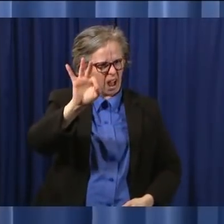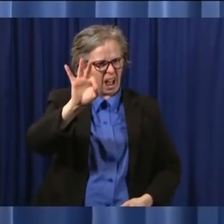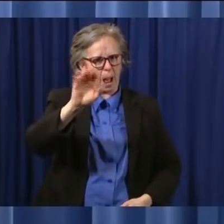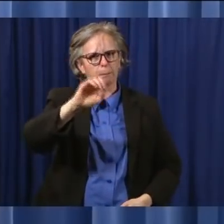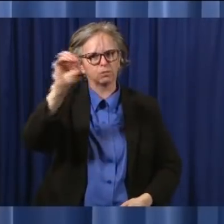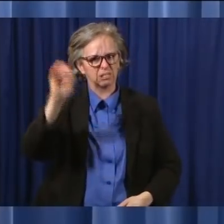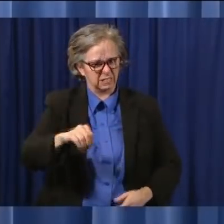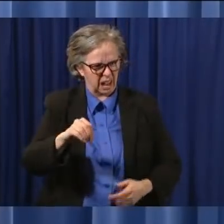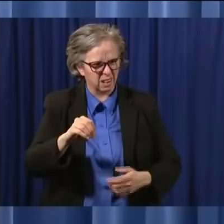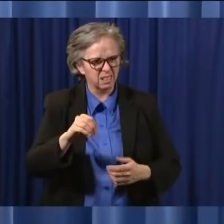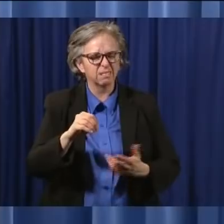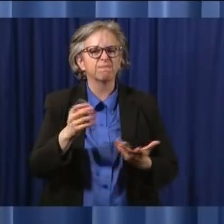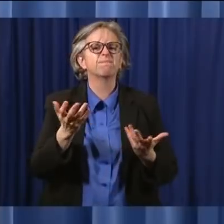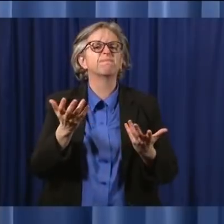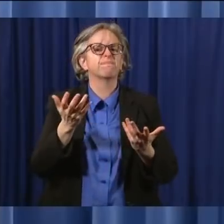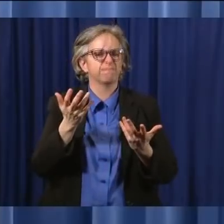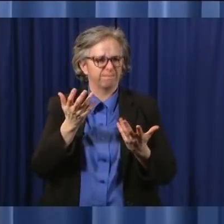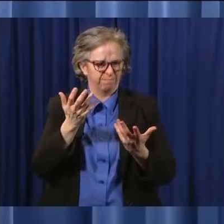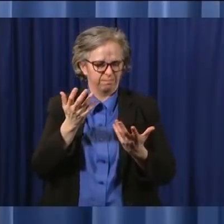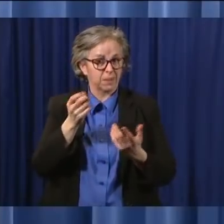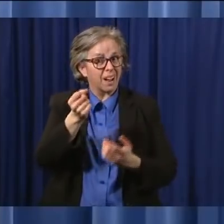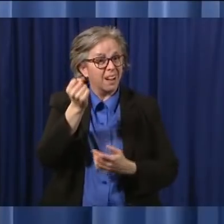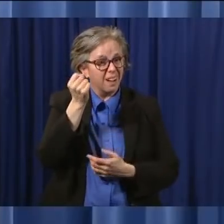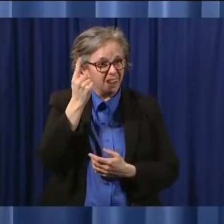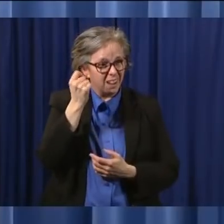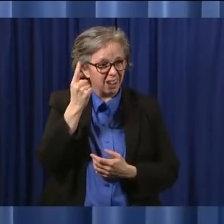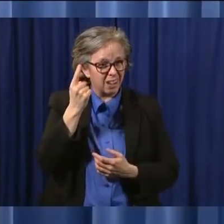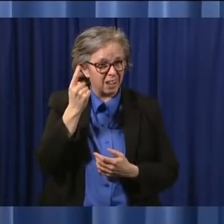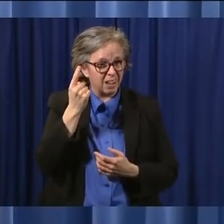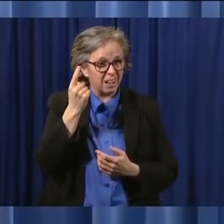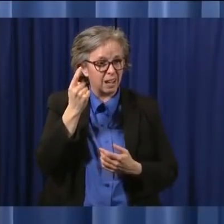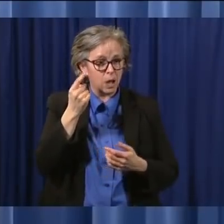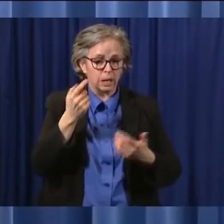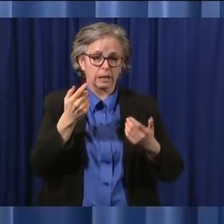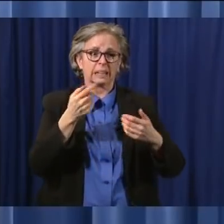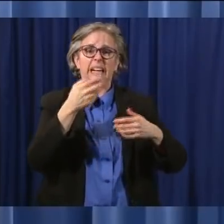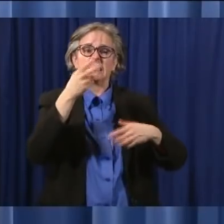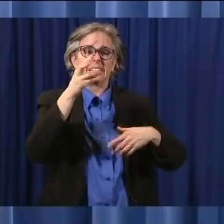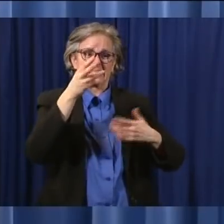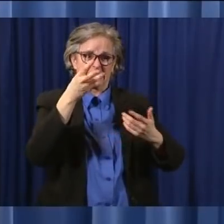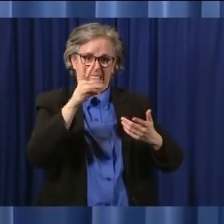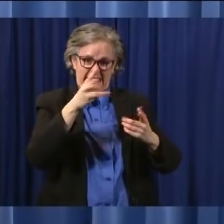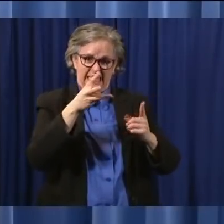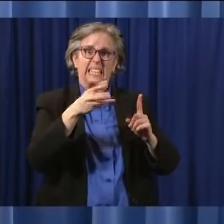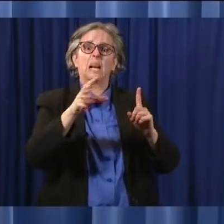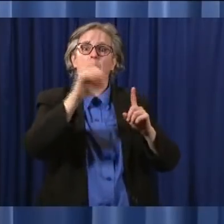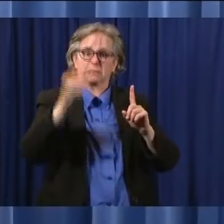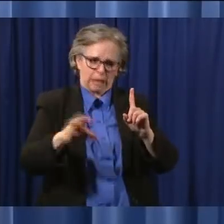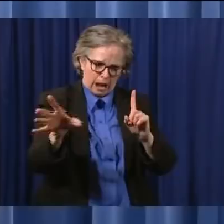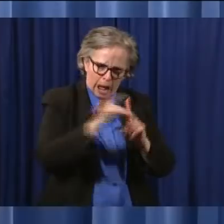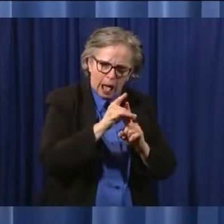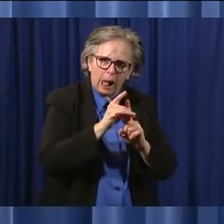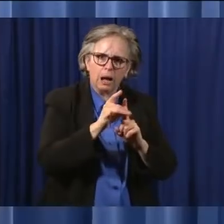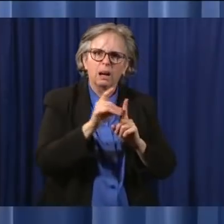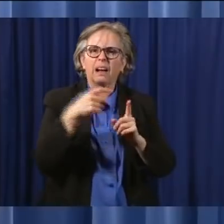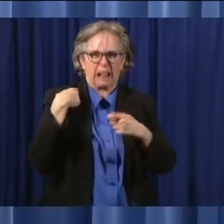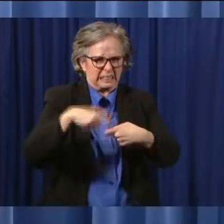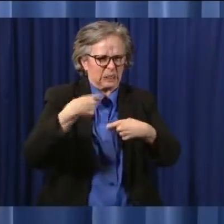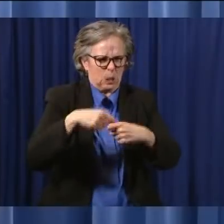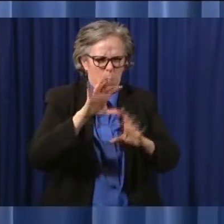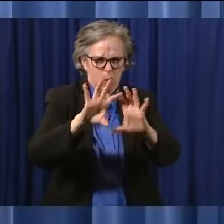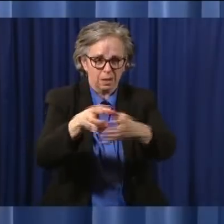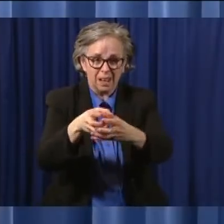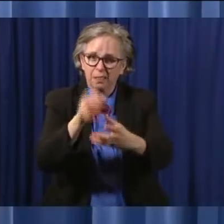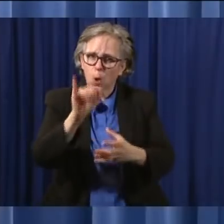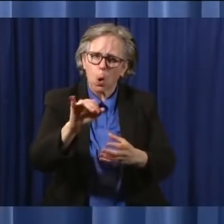the virus in Ohio. And let me just say that we believe these statistics are even low. That's even higher